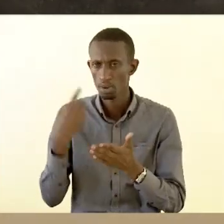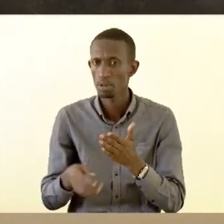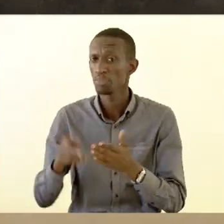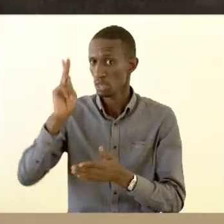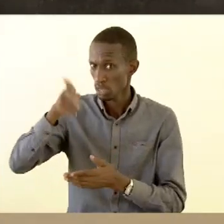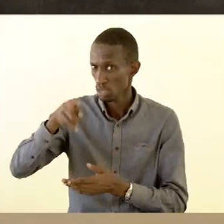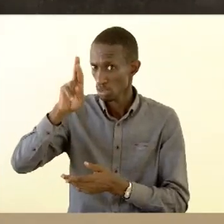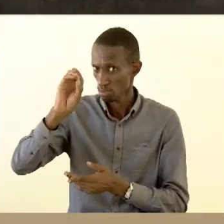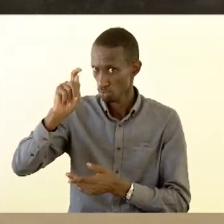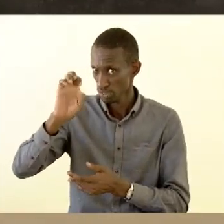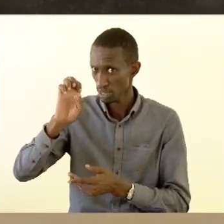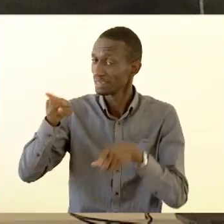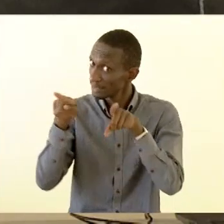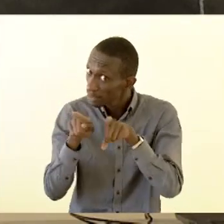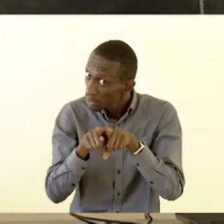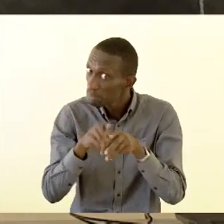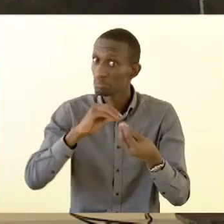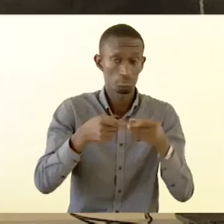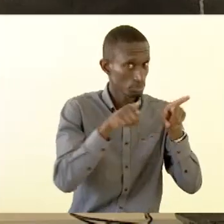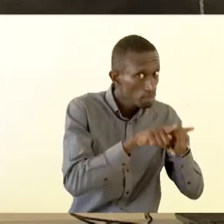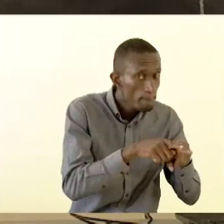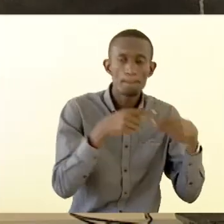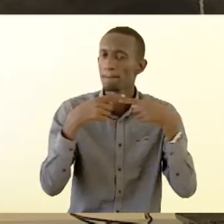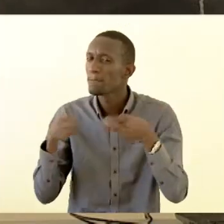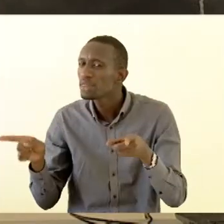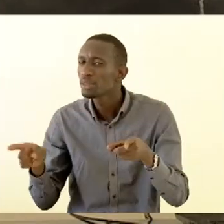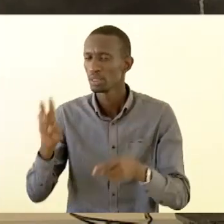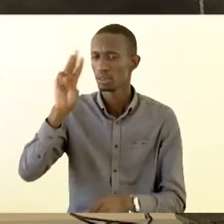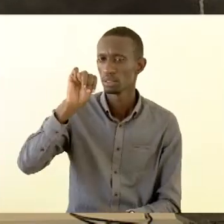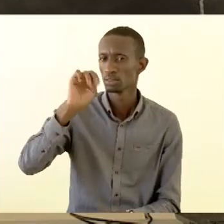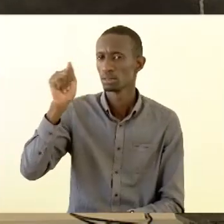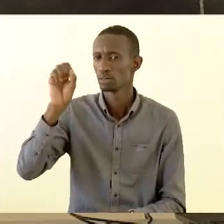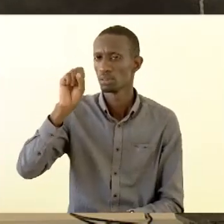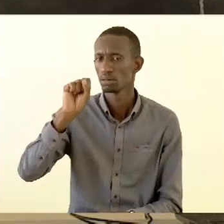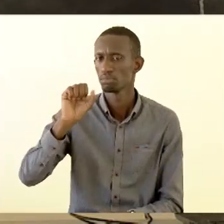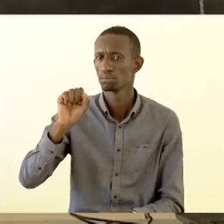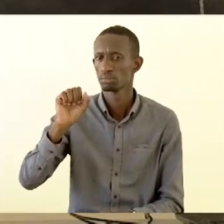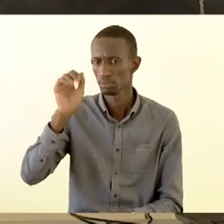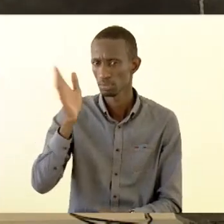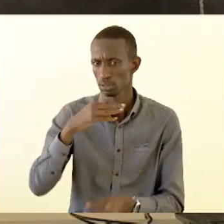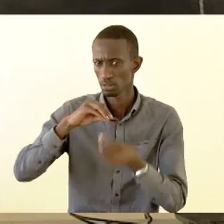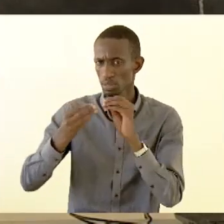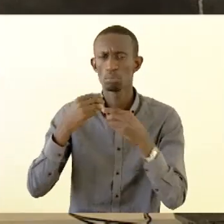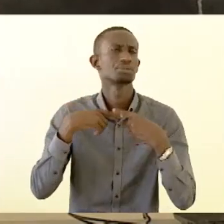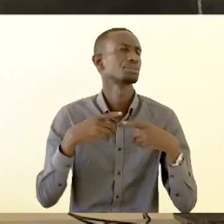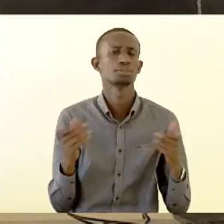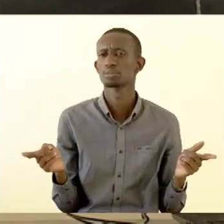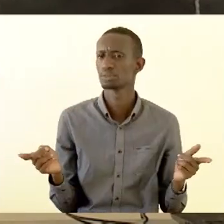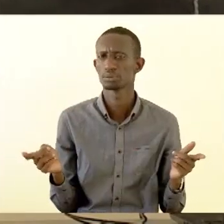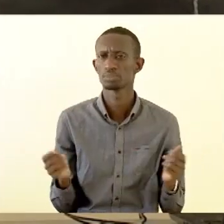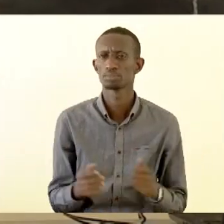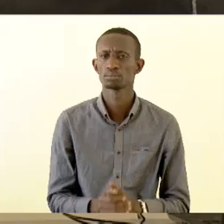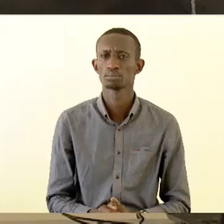neutrons. So for two atoms, if they have same number of protons and different